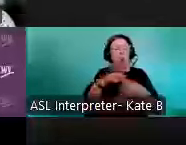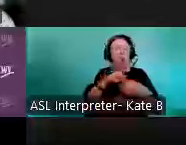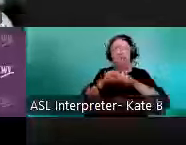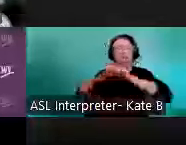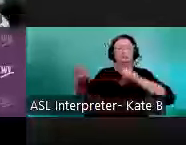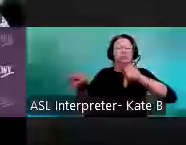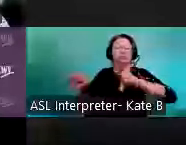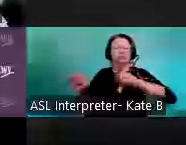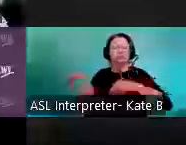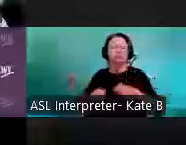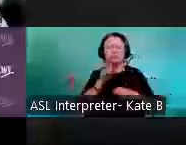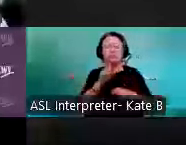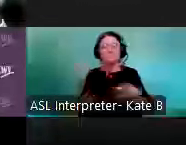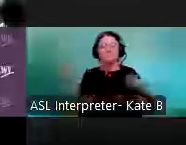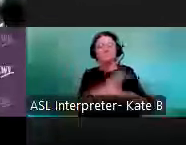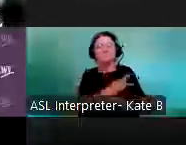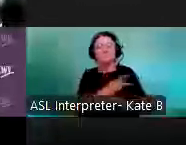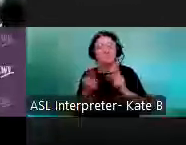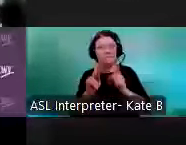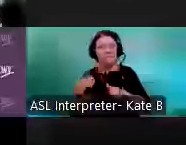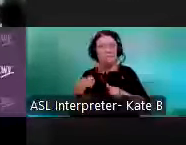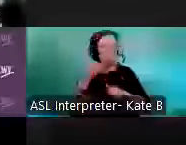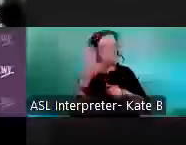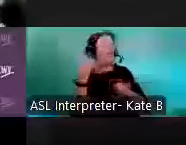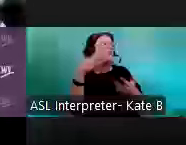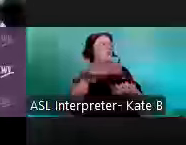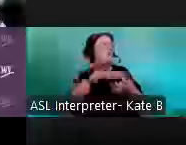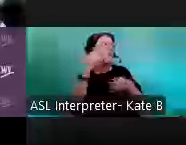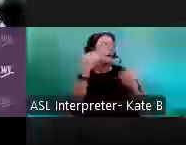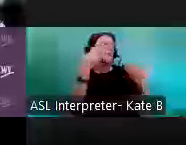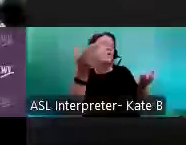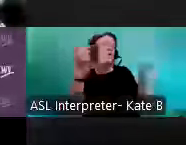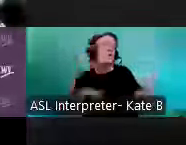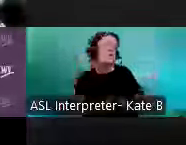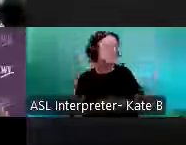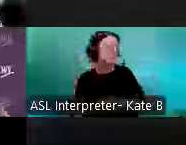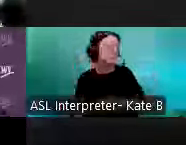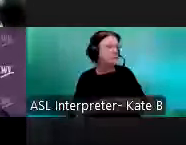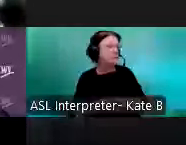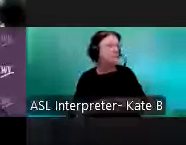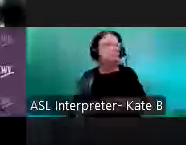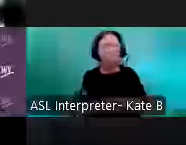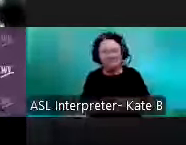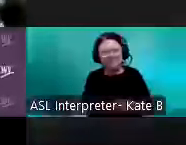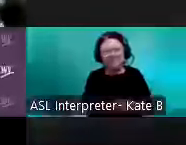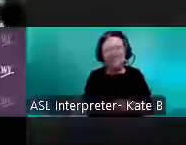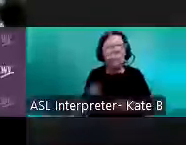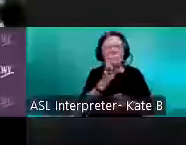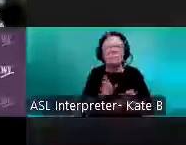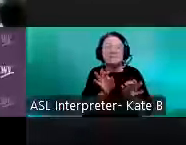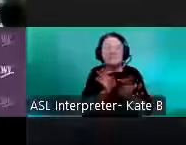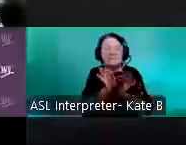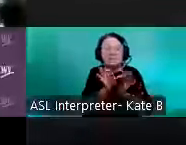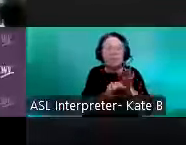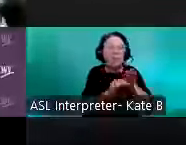the worst things that I hear is I didn't vote because I didn't know an election was coming up. And so even just a simple reminder like that